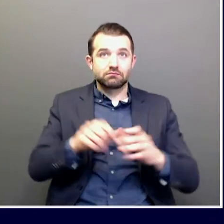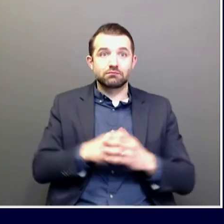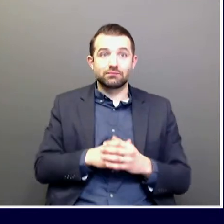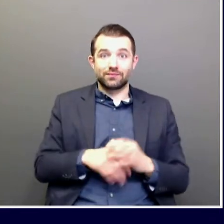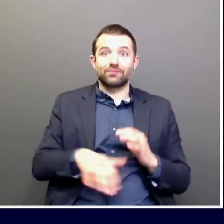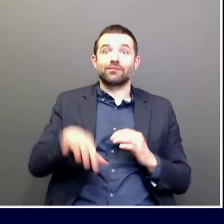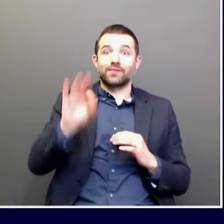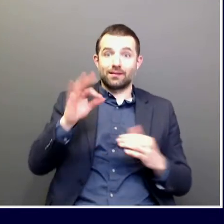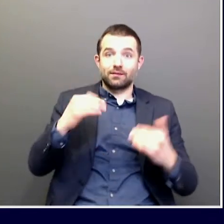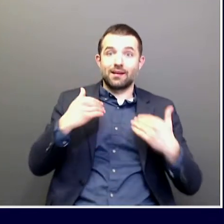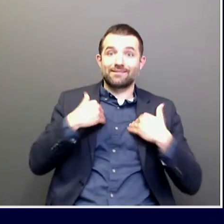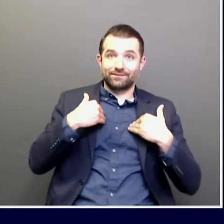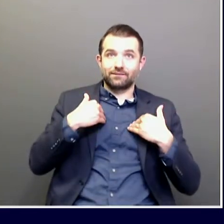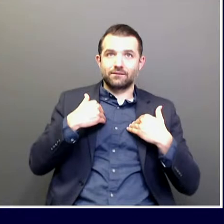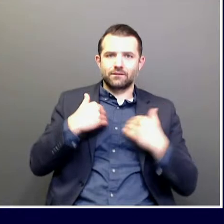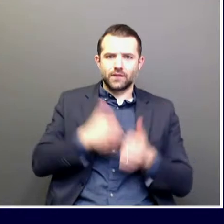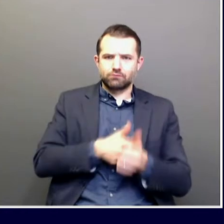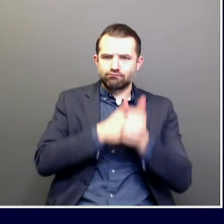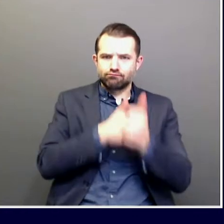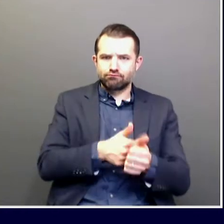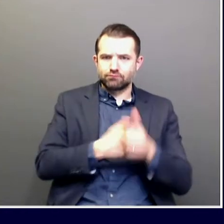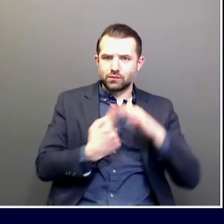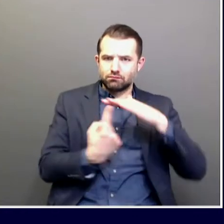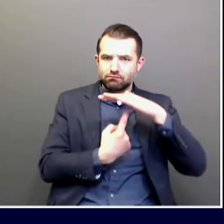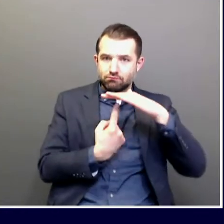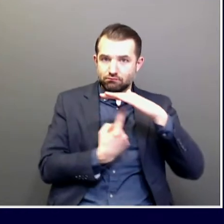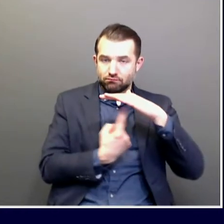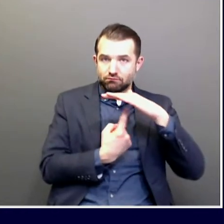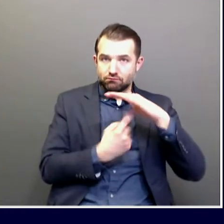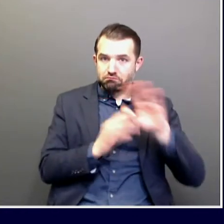that you're positive is more important than letting us know.